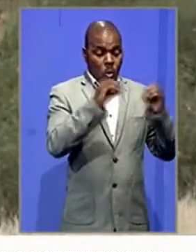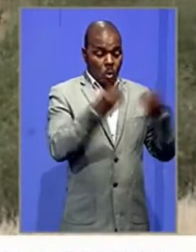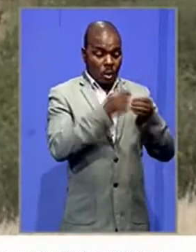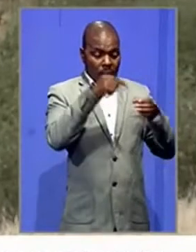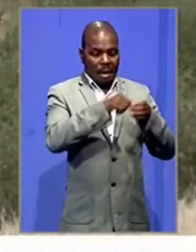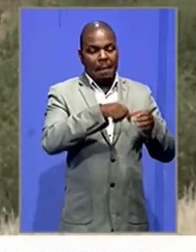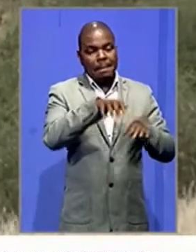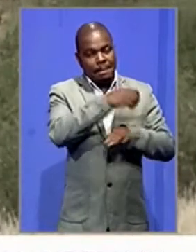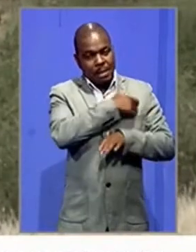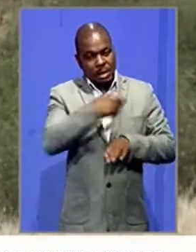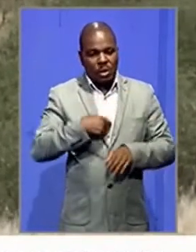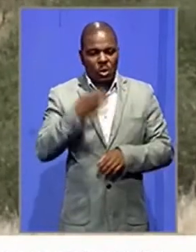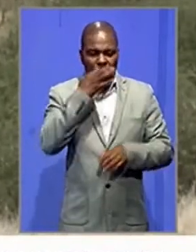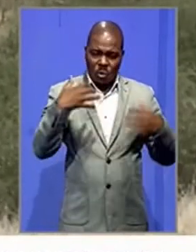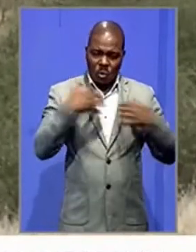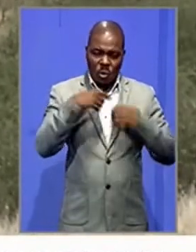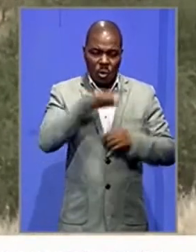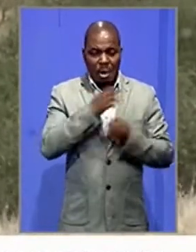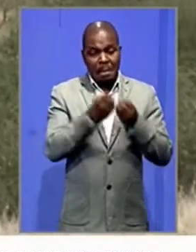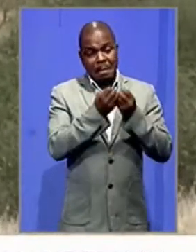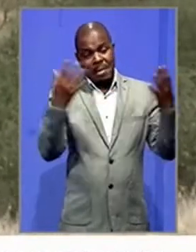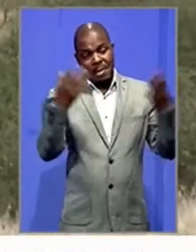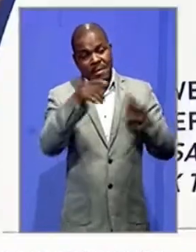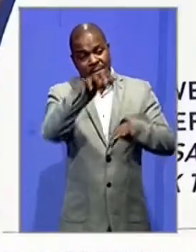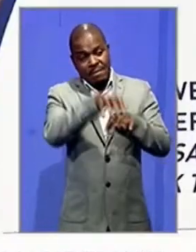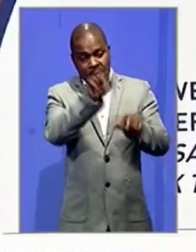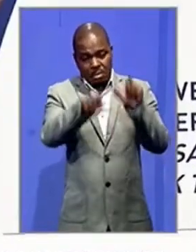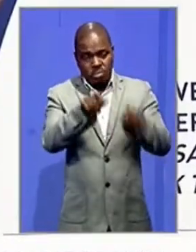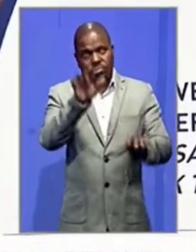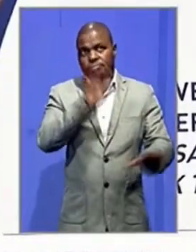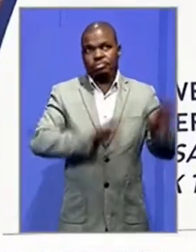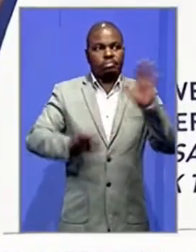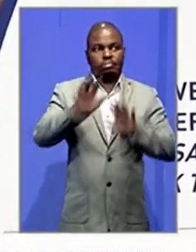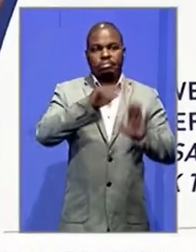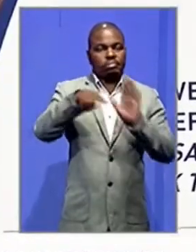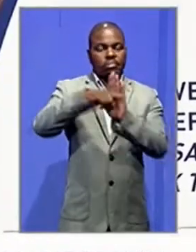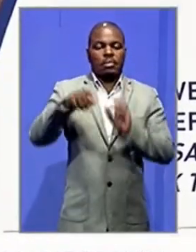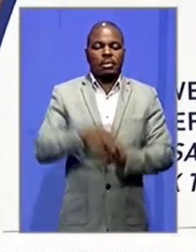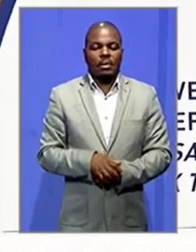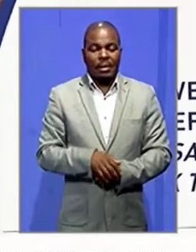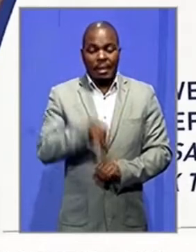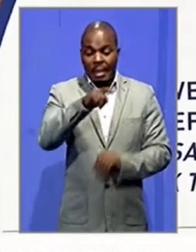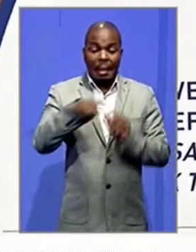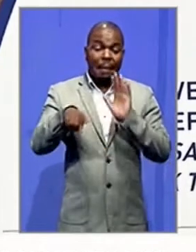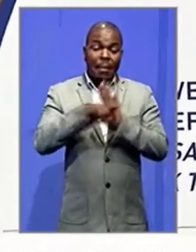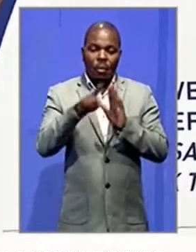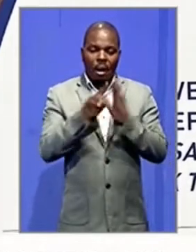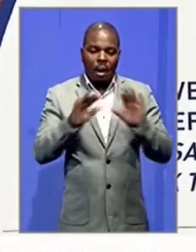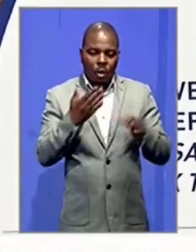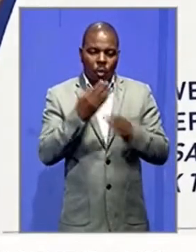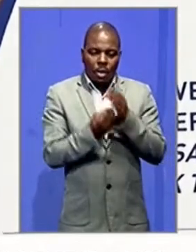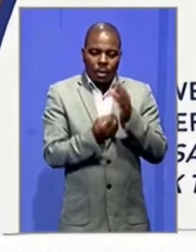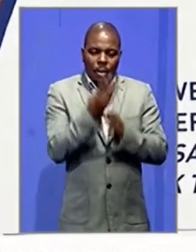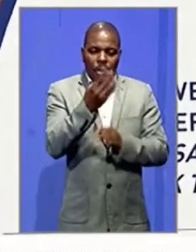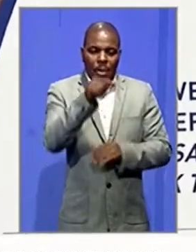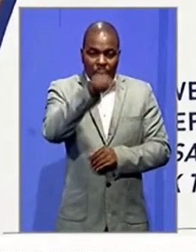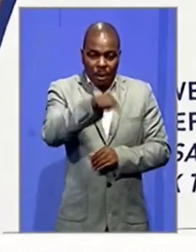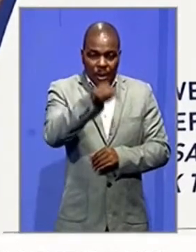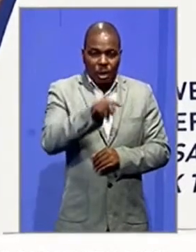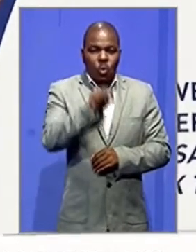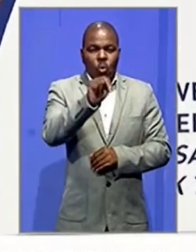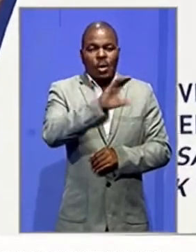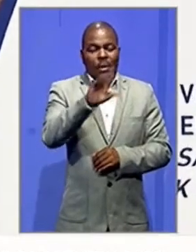ha borapolasi ba bangata le bona ba amehile. It have a huge impact on the cost of producing for the Northern Cape, and it will